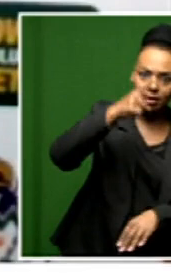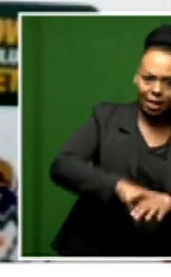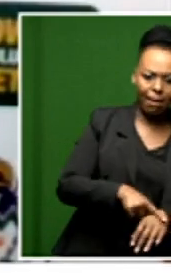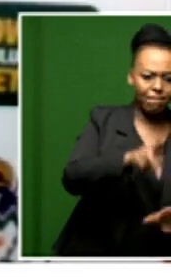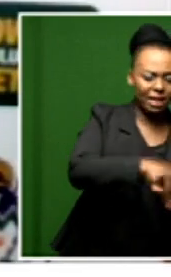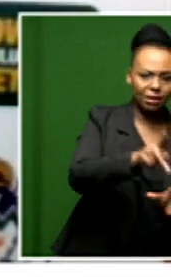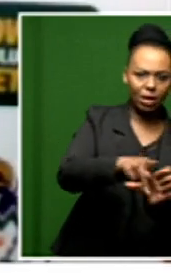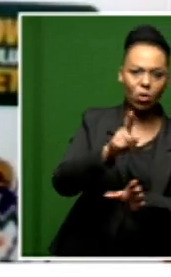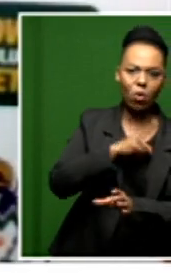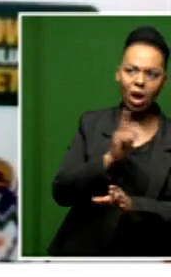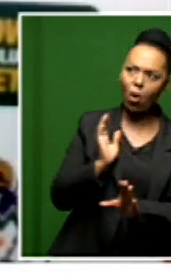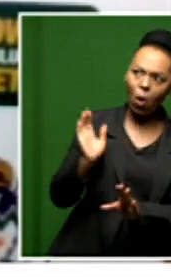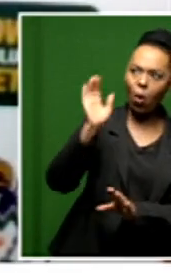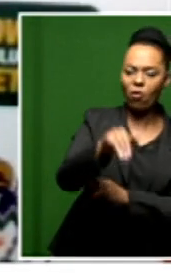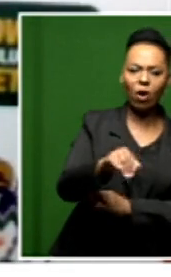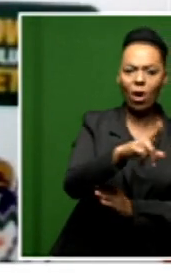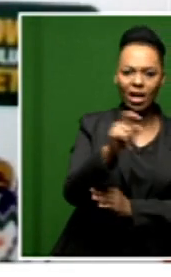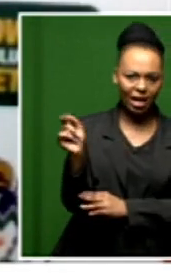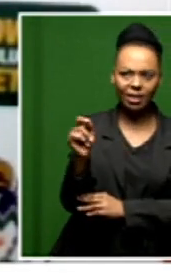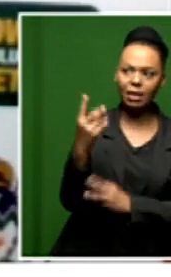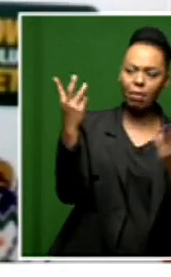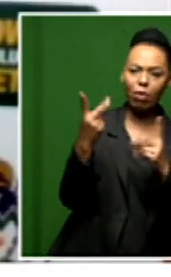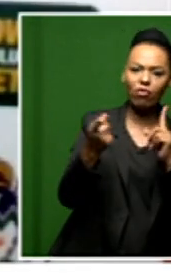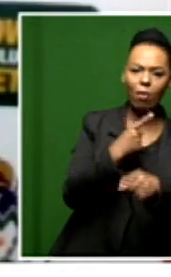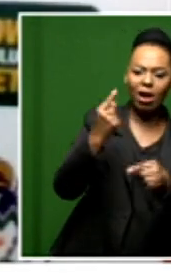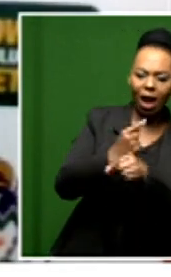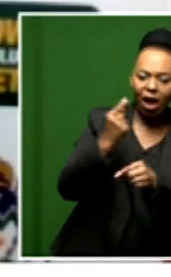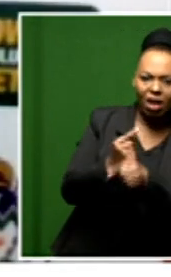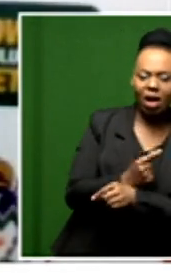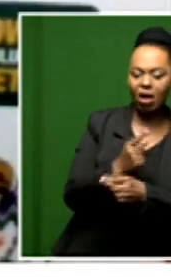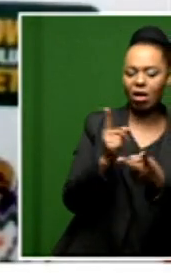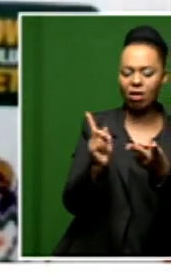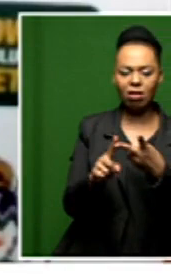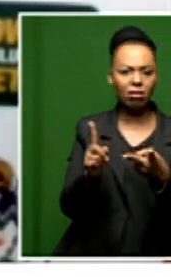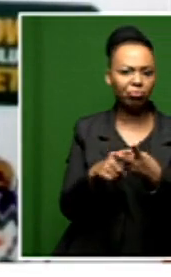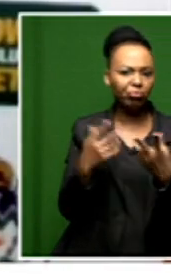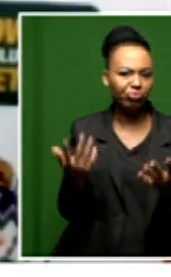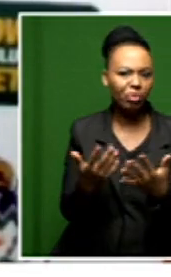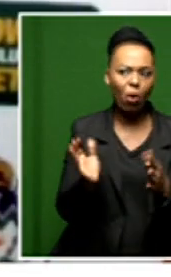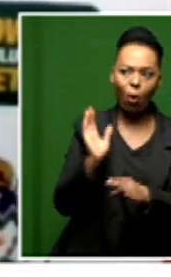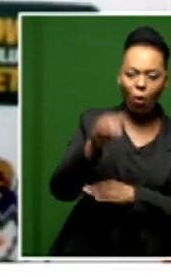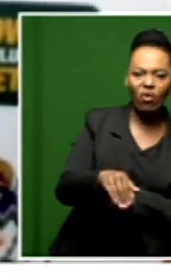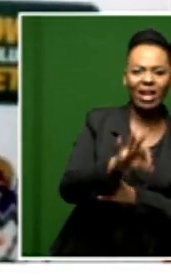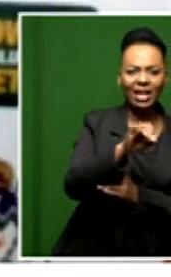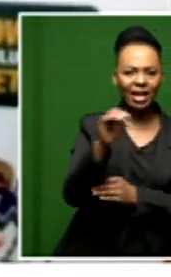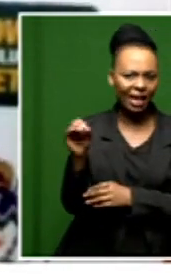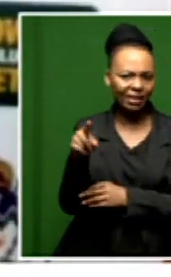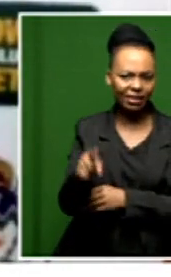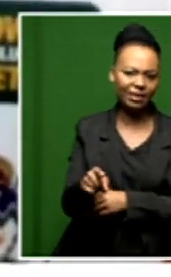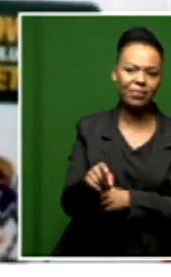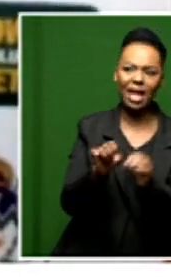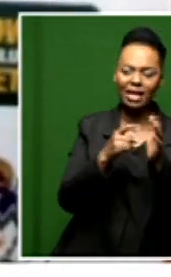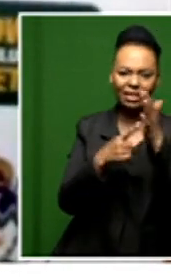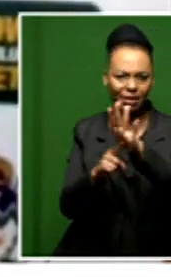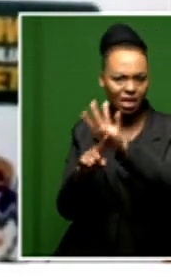more than 100 exhibitors coming from Ghana, more than 300 exhibitors